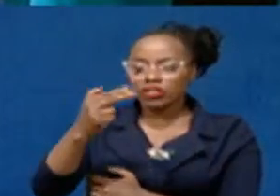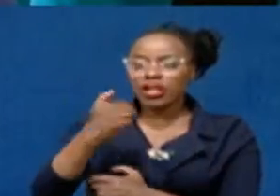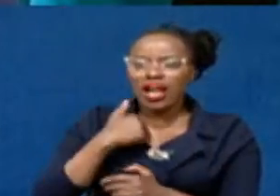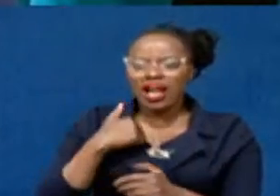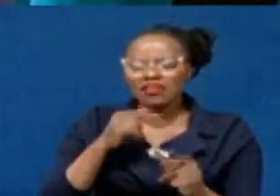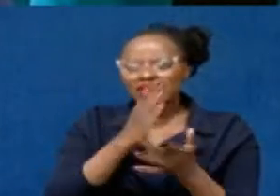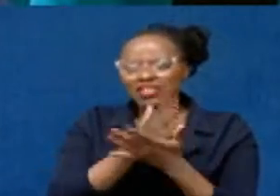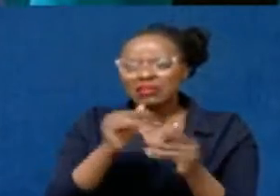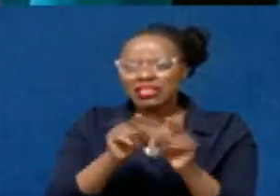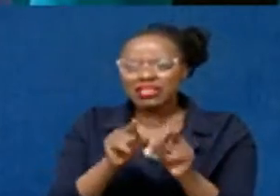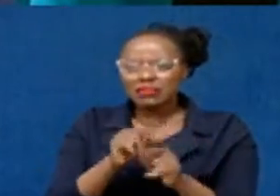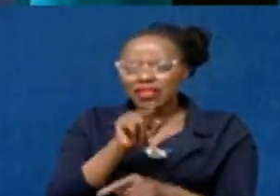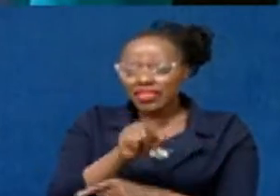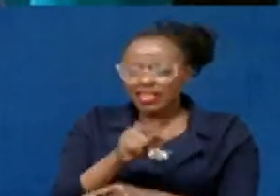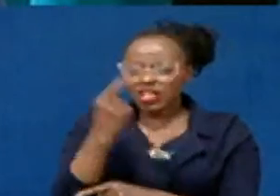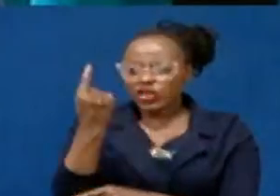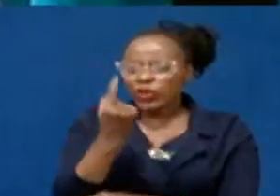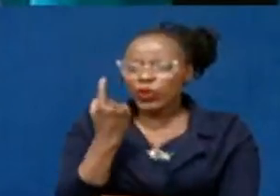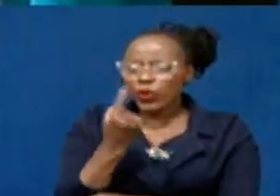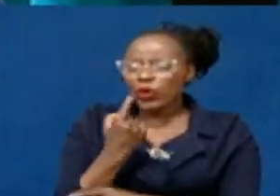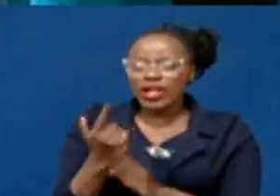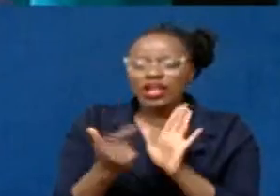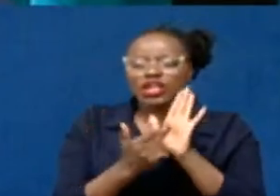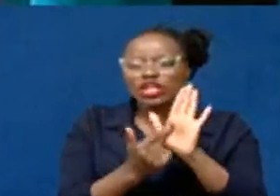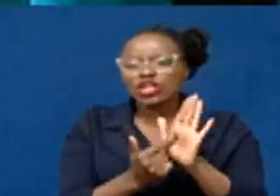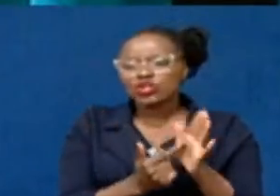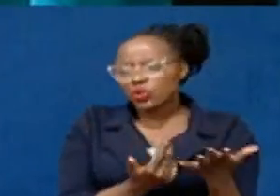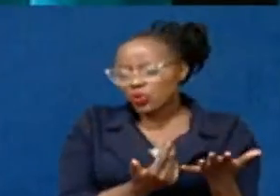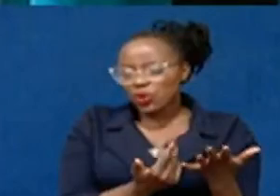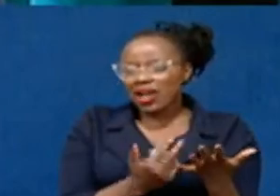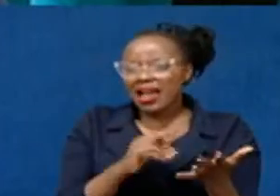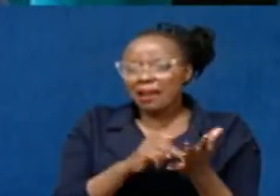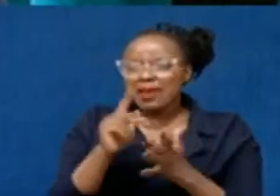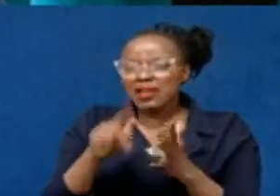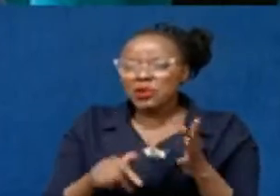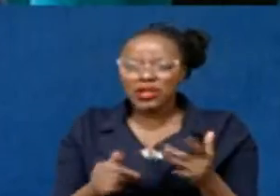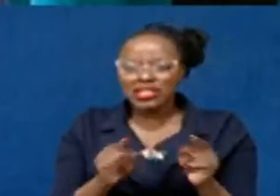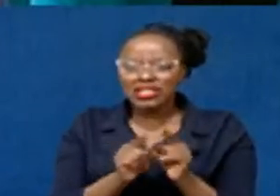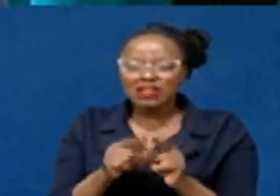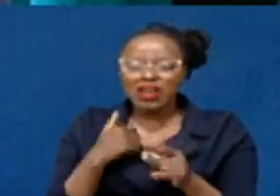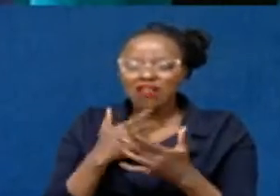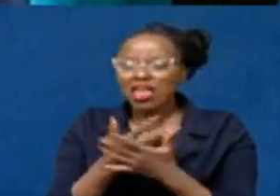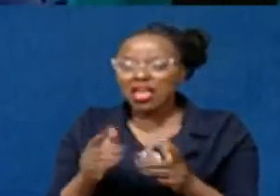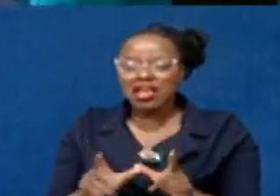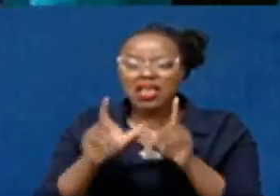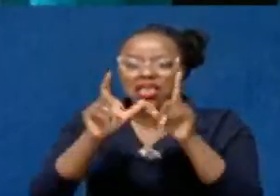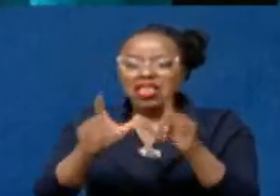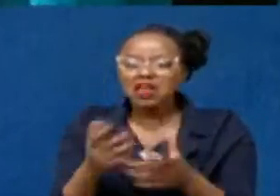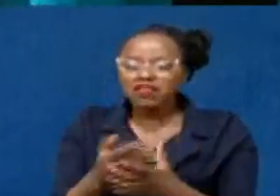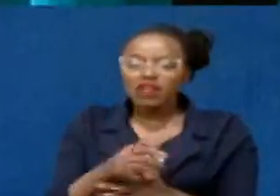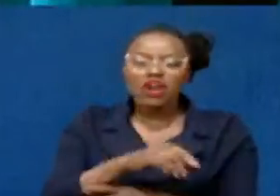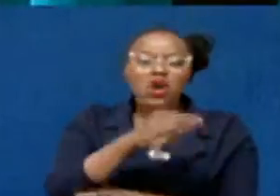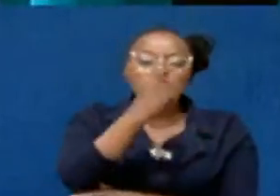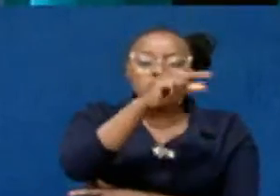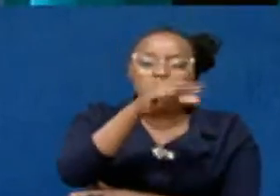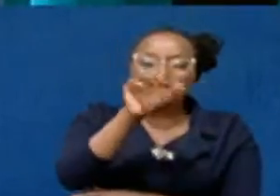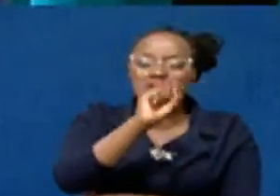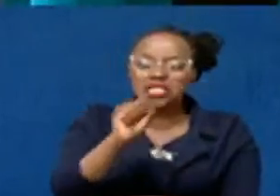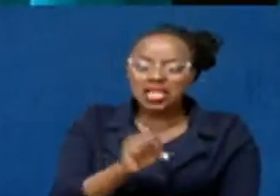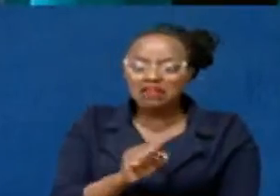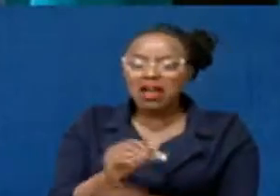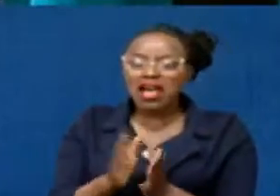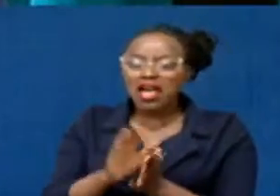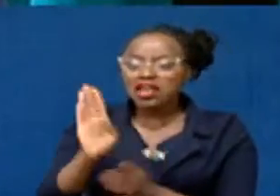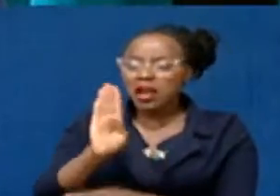that futility about this third way. You only make an impression. You don't, and you know, it's not, there is no bronze, gold, silver, bronze in